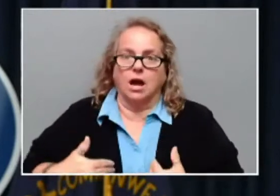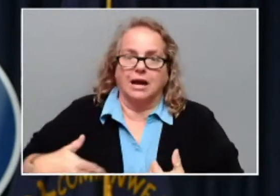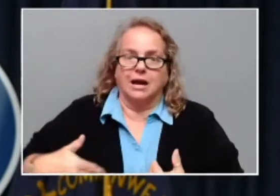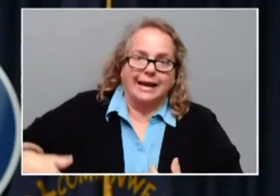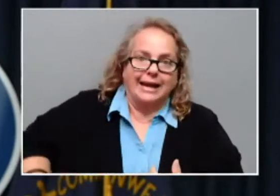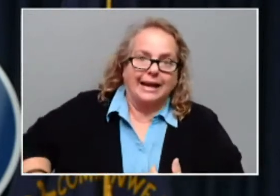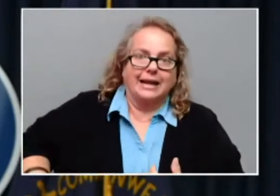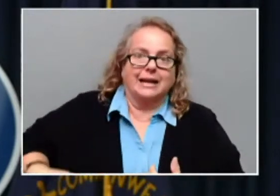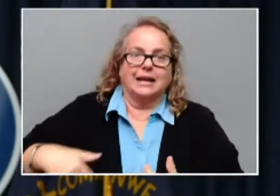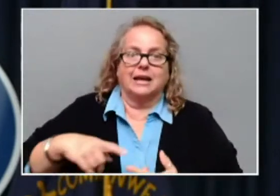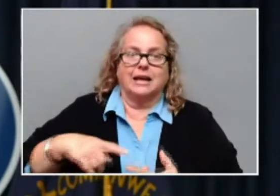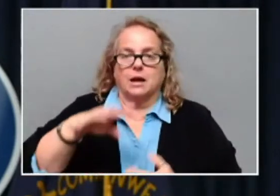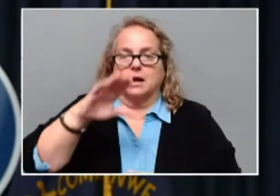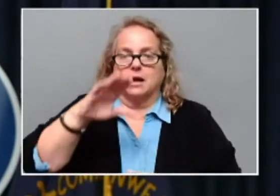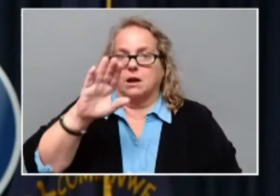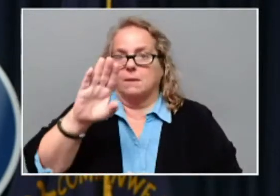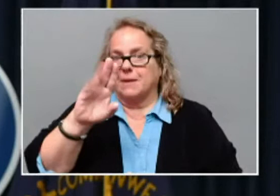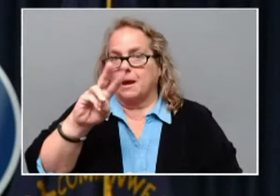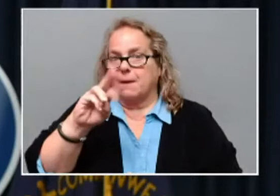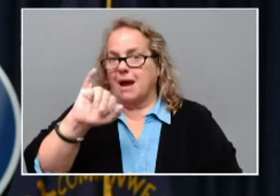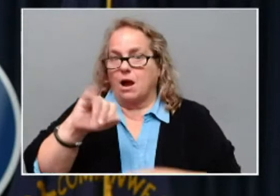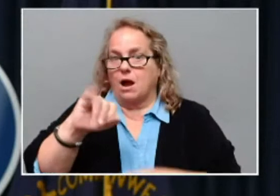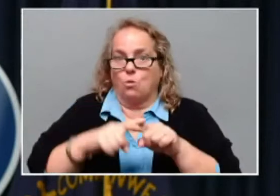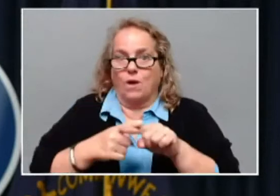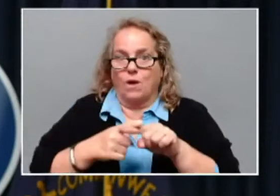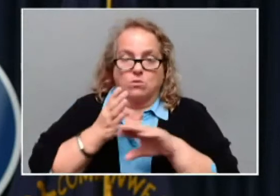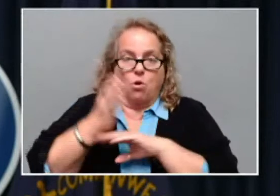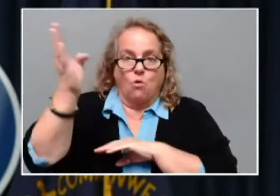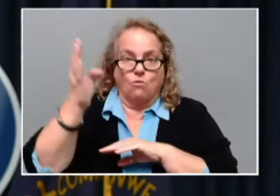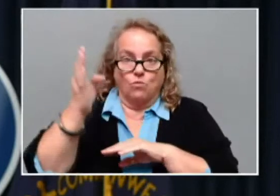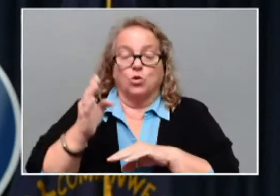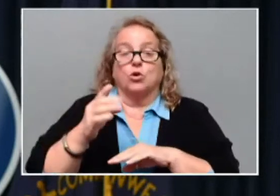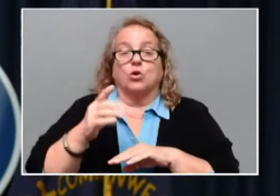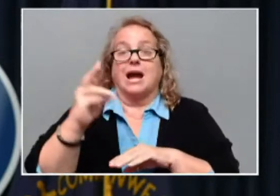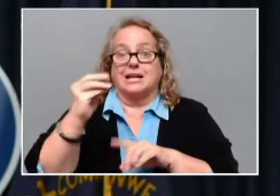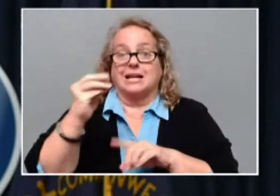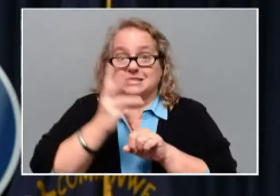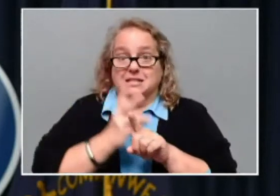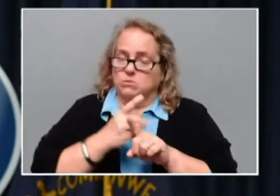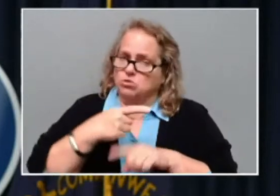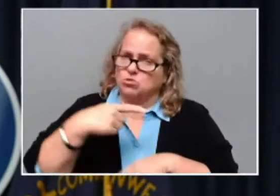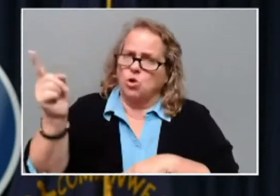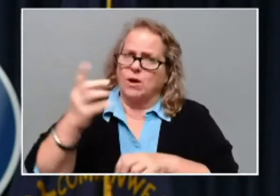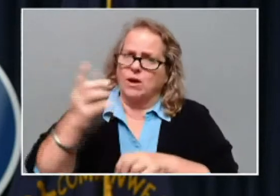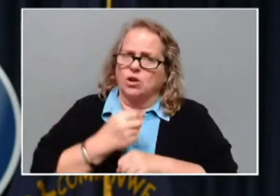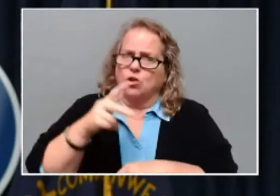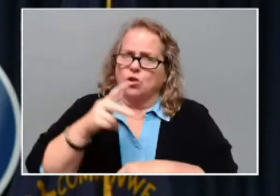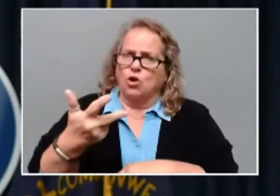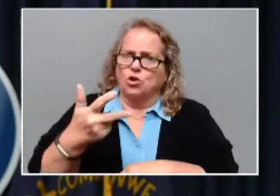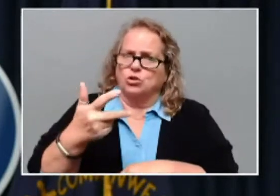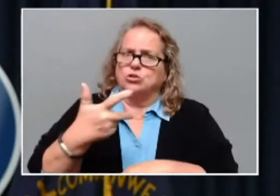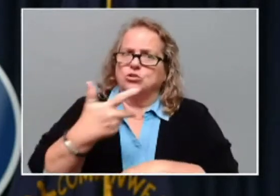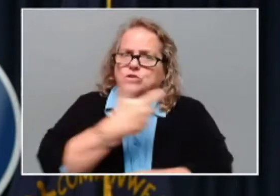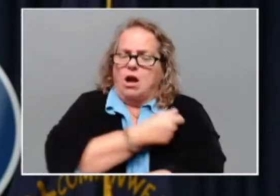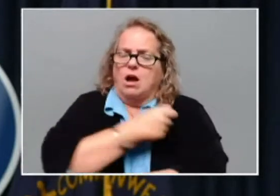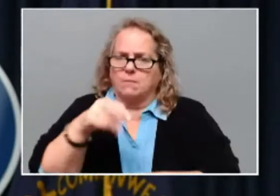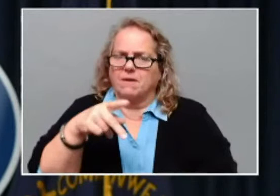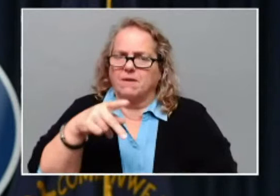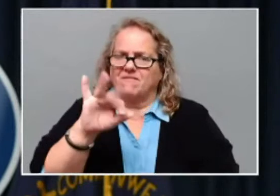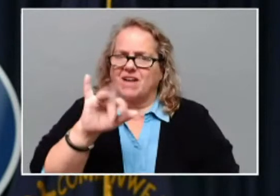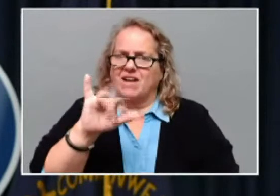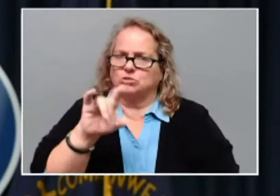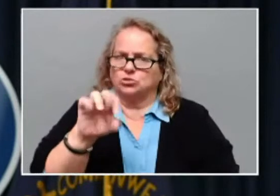over a certain level, and it's been 6 months, go get your third shot of Pfizer. So those were the things that were set